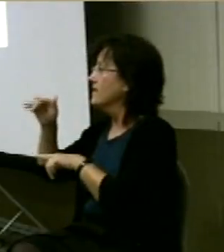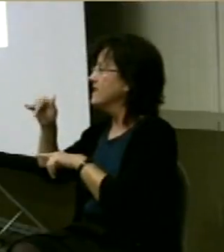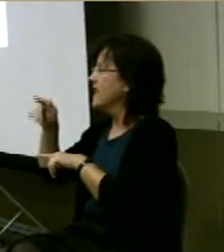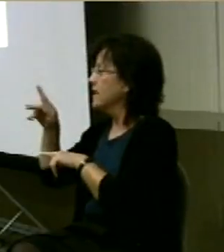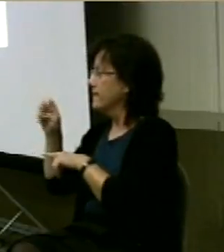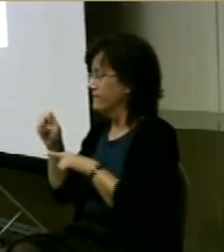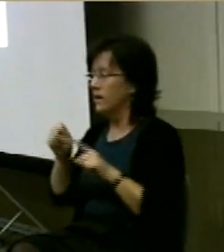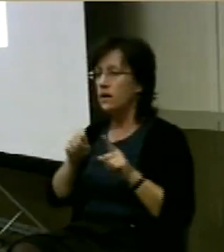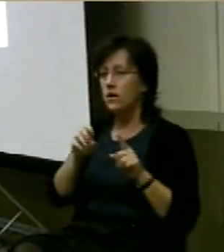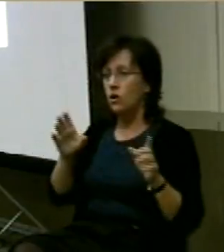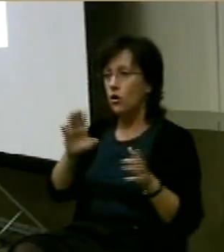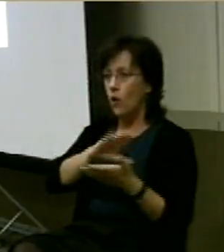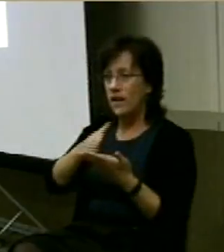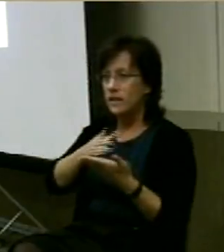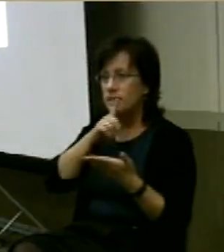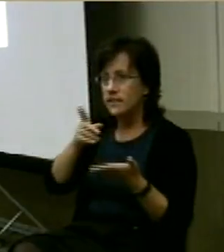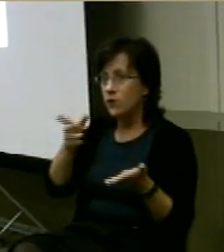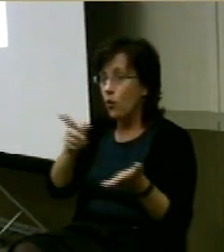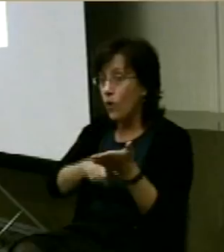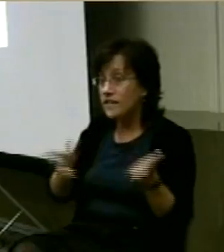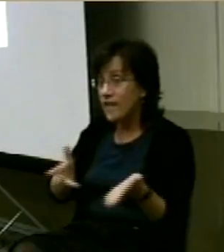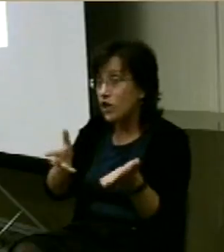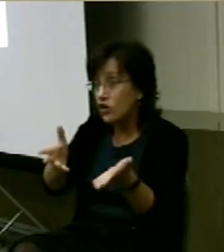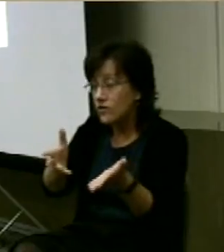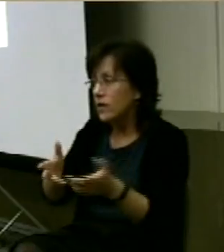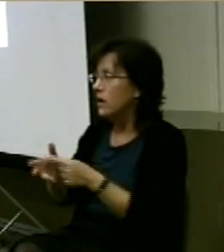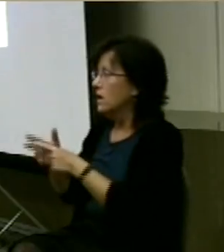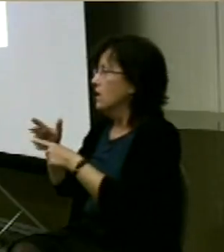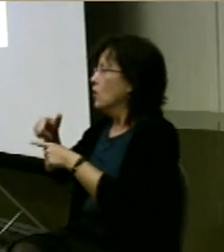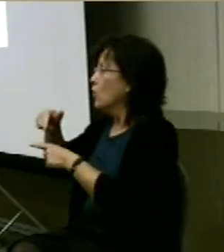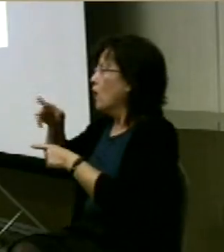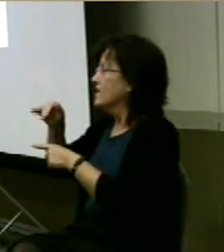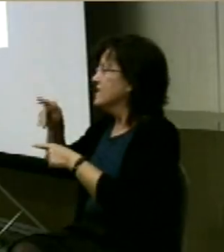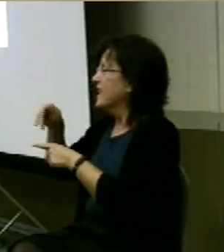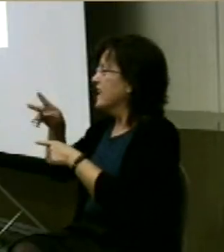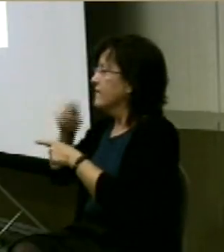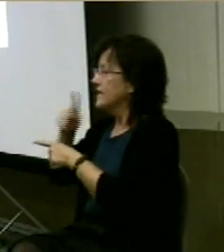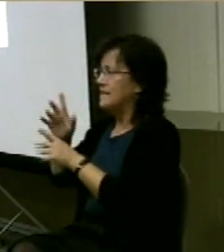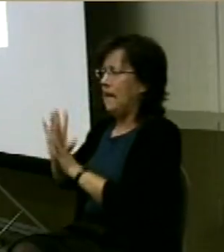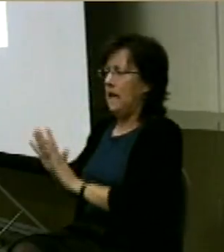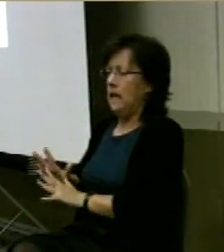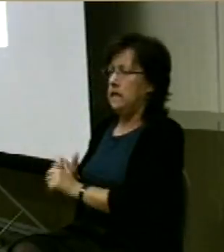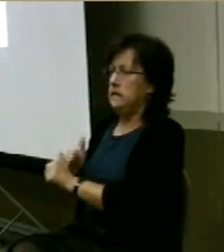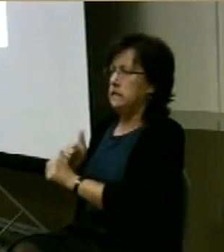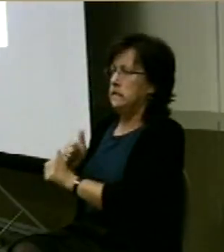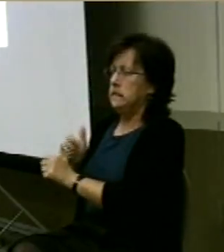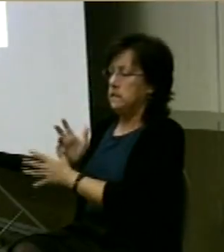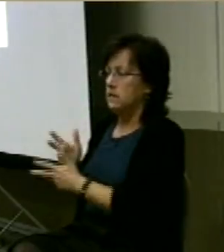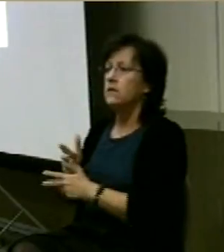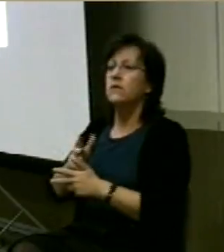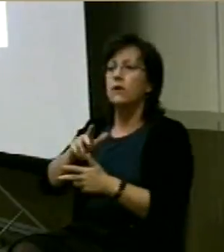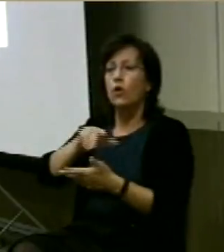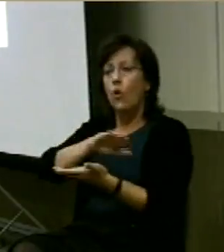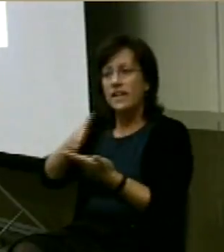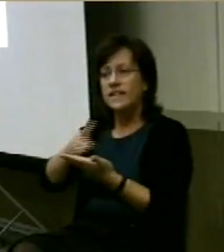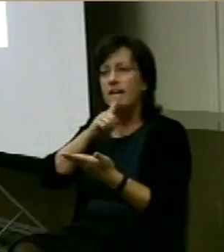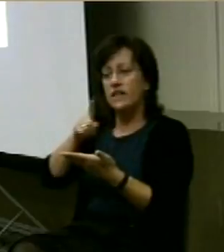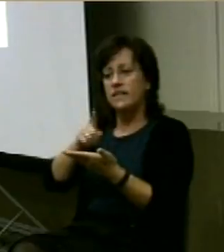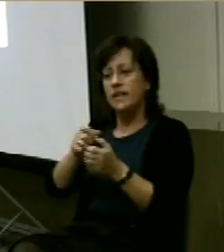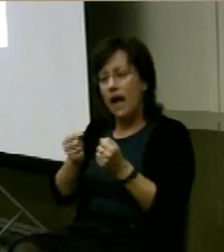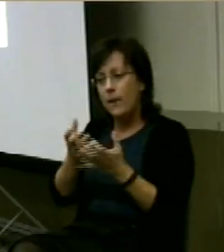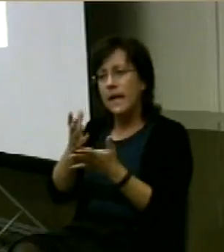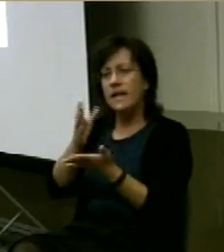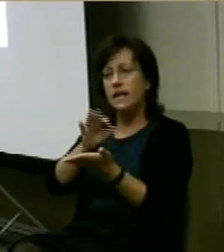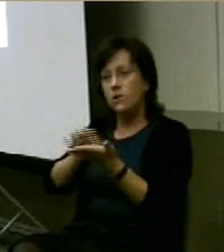collection. Qualitative is discouraged. Quantitative is actual numbers. You counted it, you tallied it, you timed it, you know